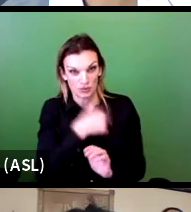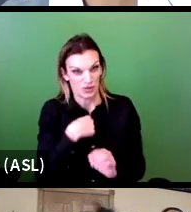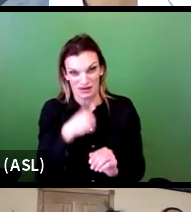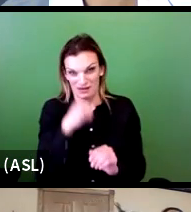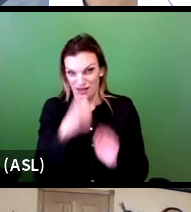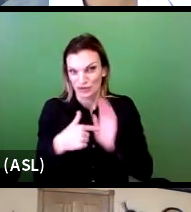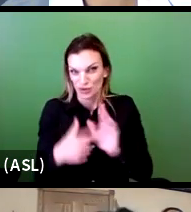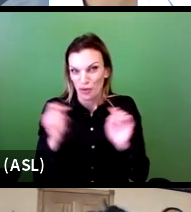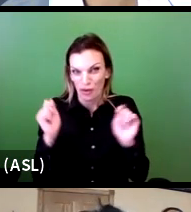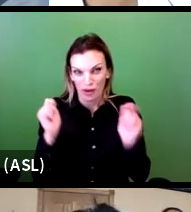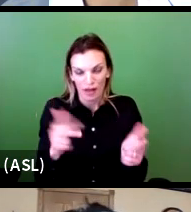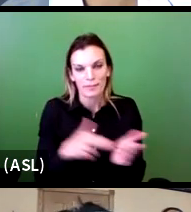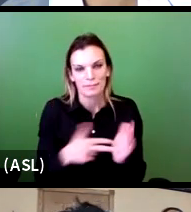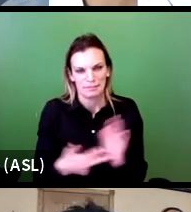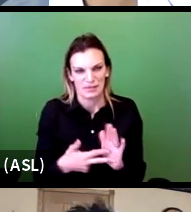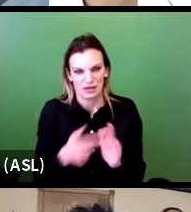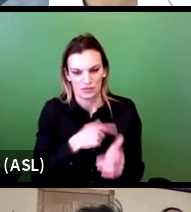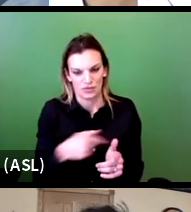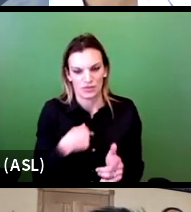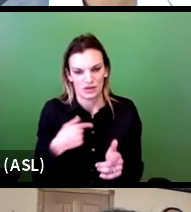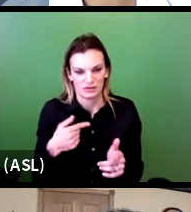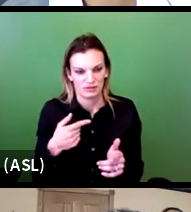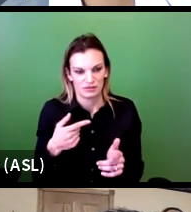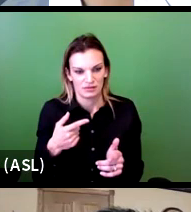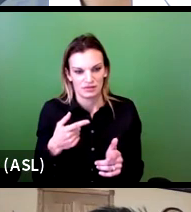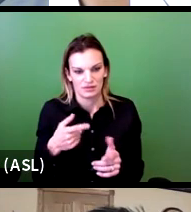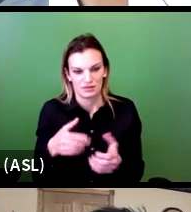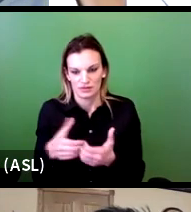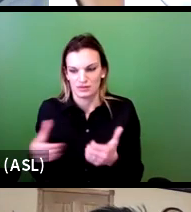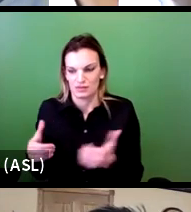decision which is